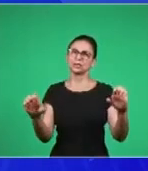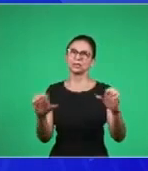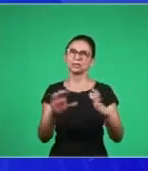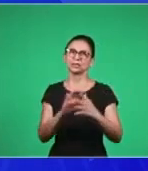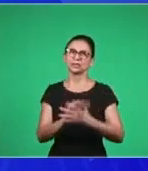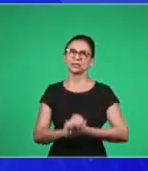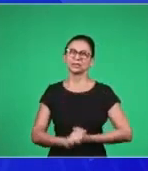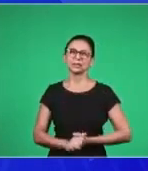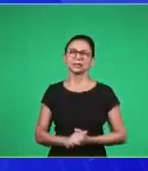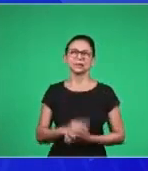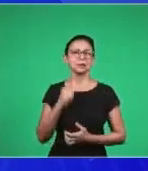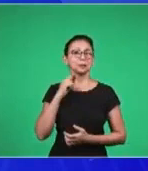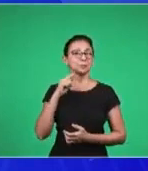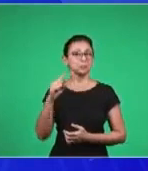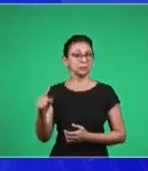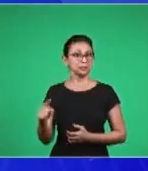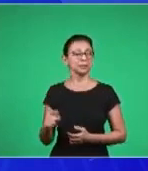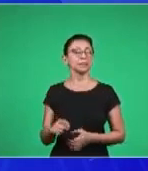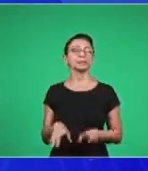evangelistic service.